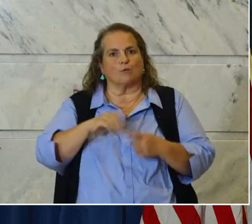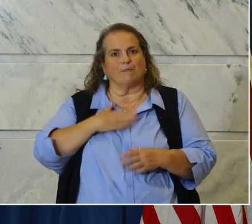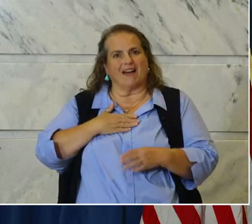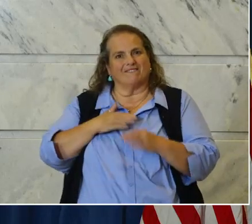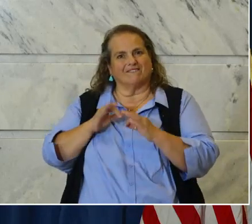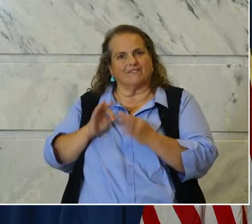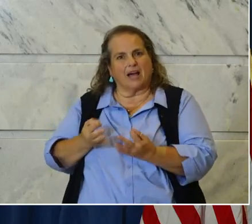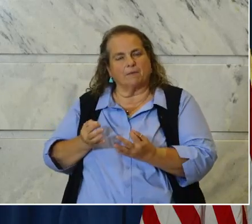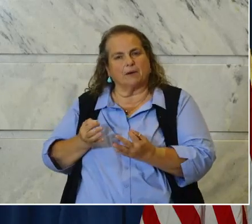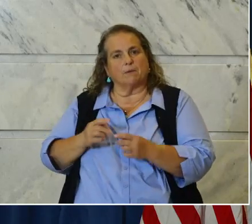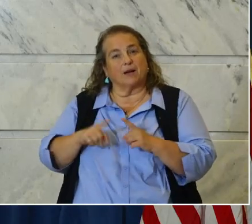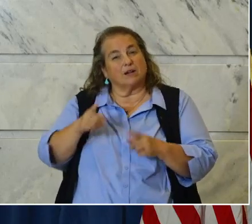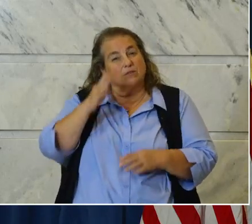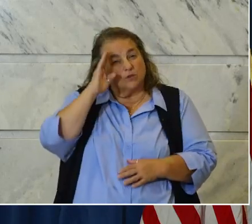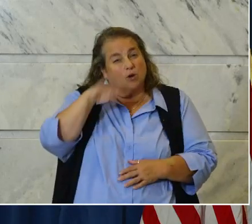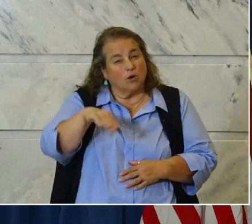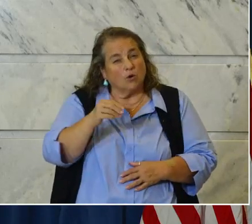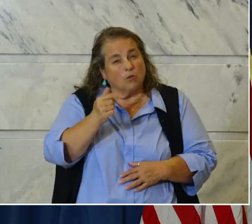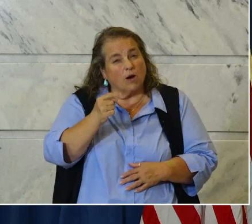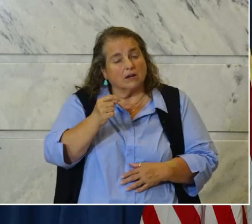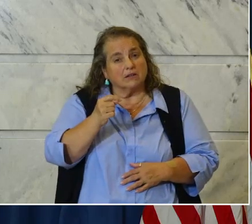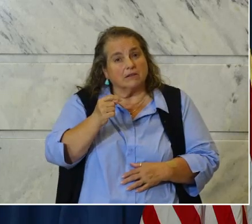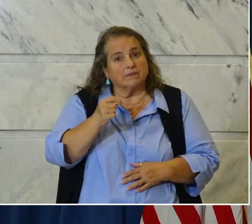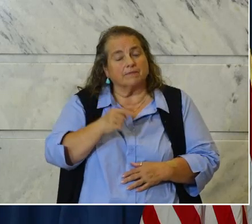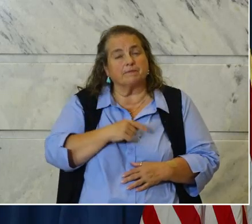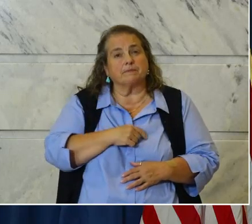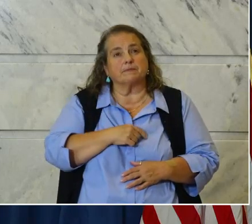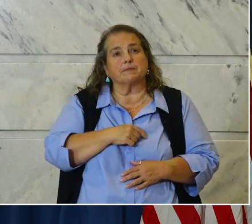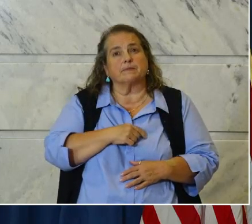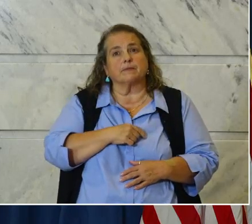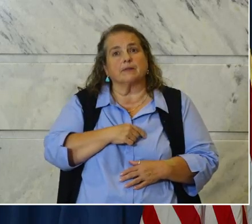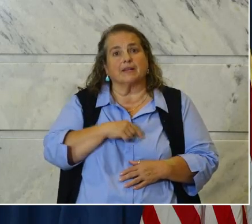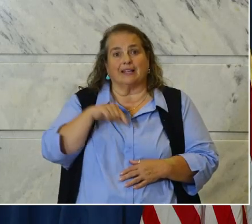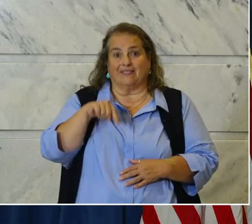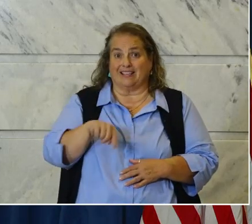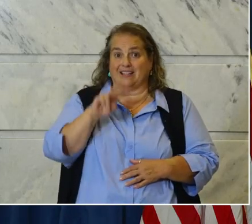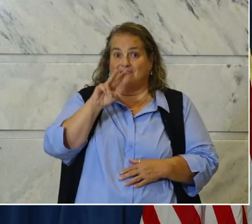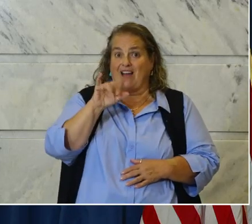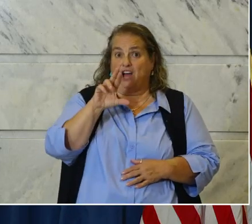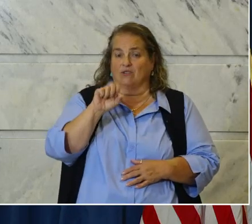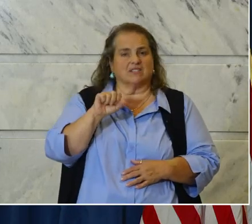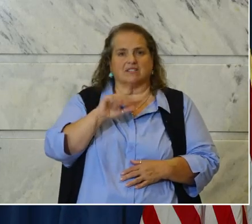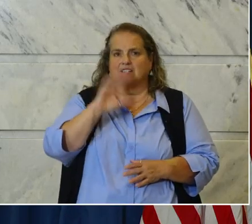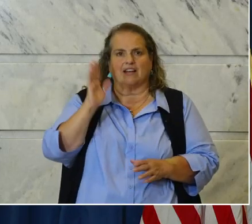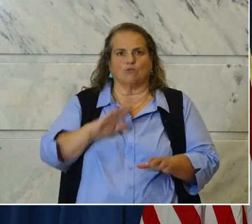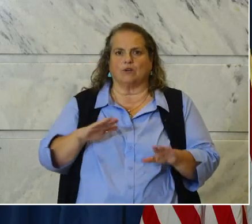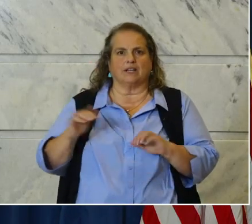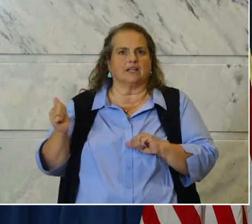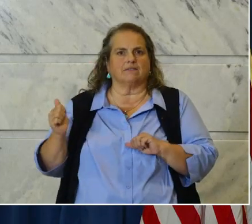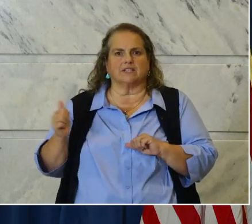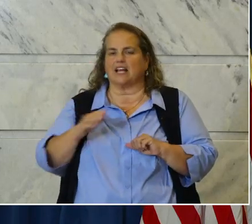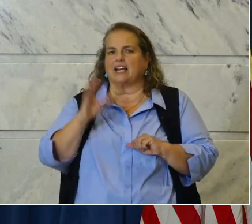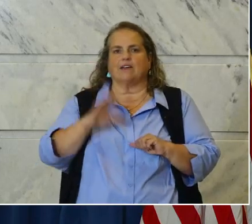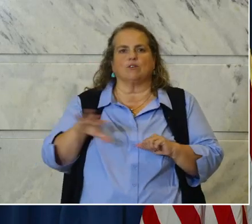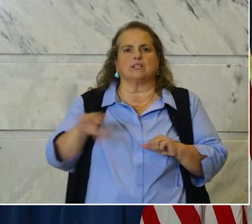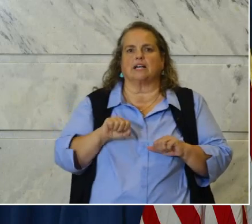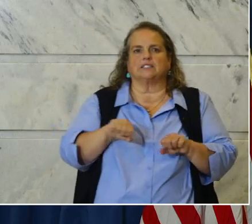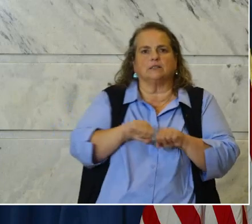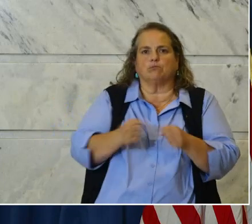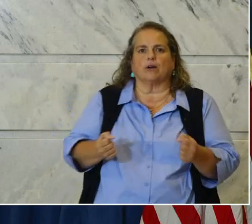family. But you know what doesn't give a darn? Is this virus. Not one darn at